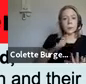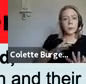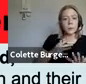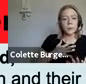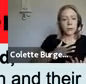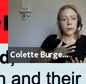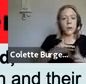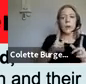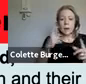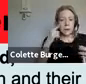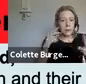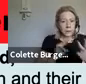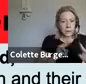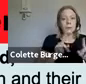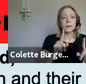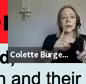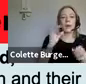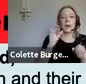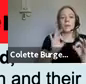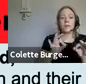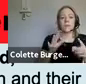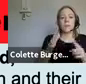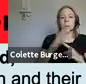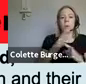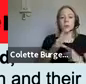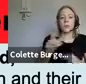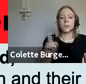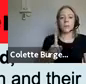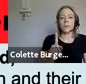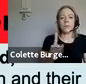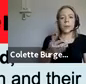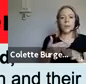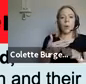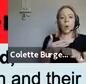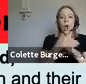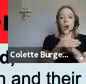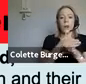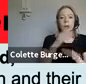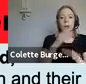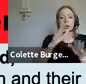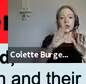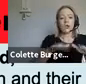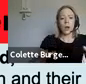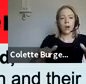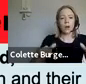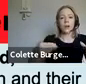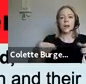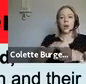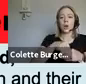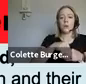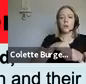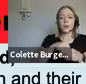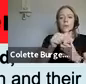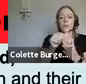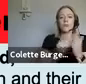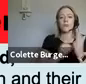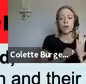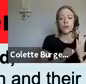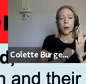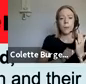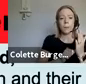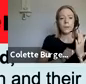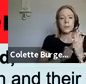it is especially important that quality early childhood inclusive programs provide support for the parents